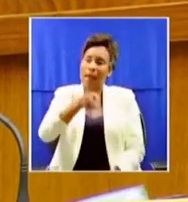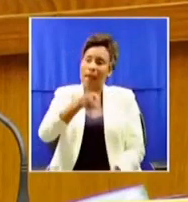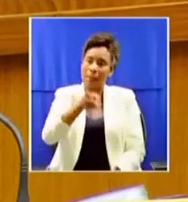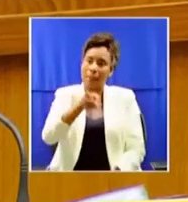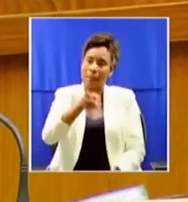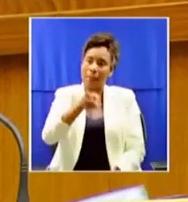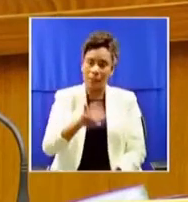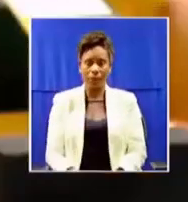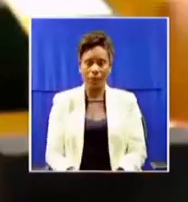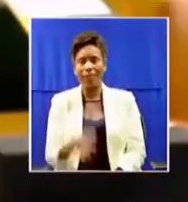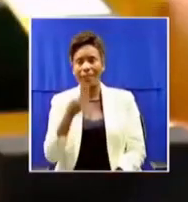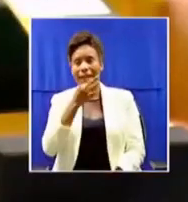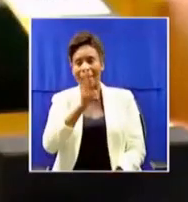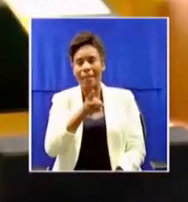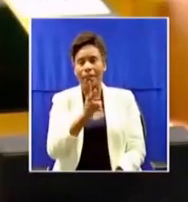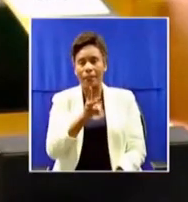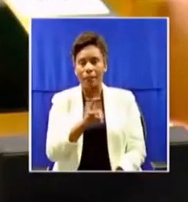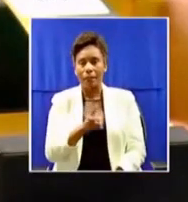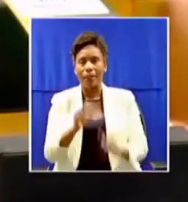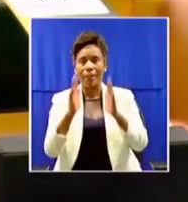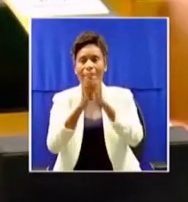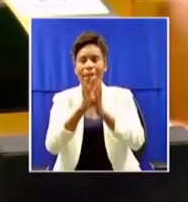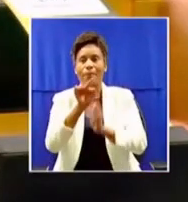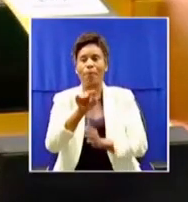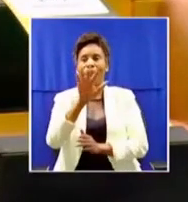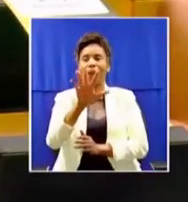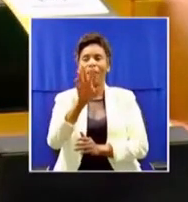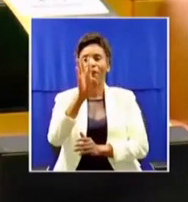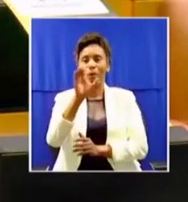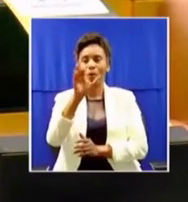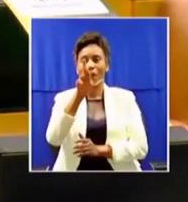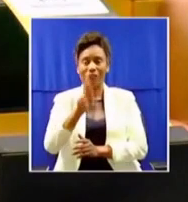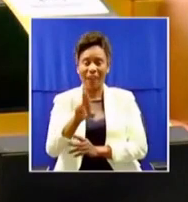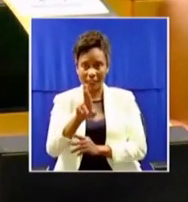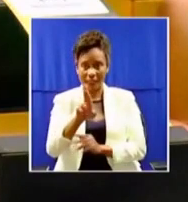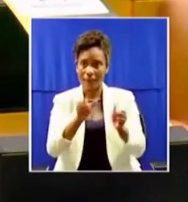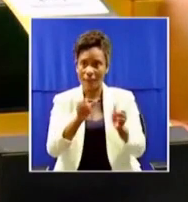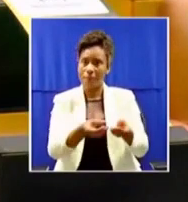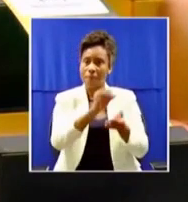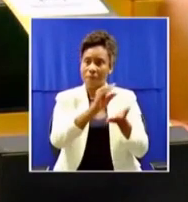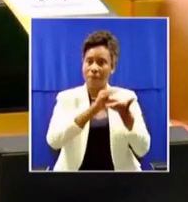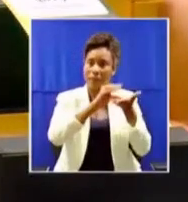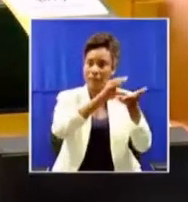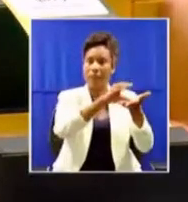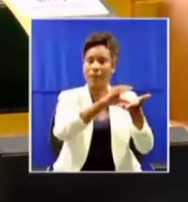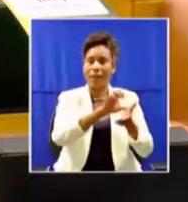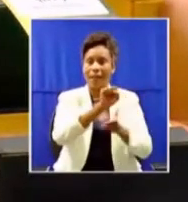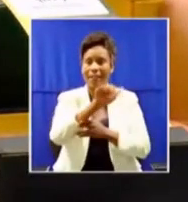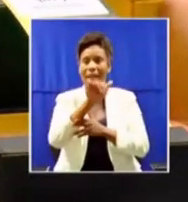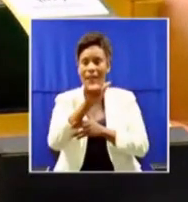let me repeat. He said 10.5 billion rand is allocated to SAA to